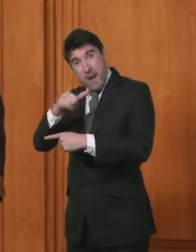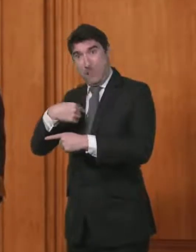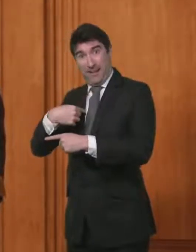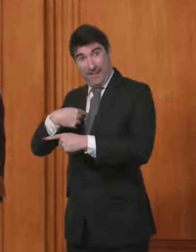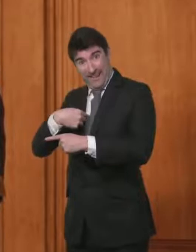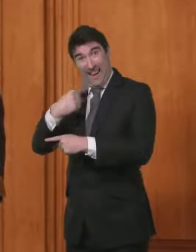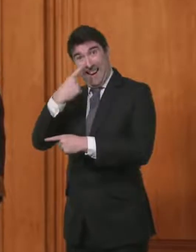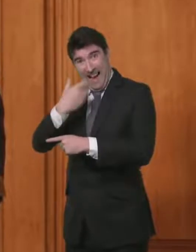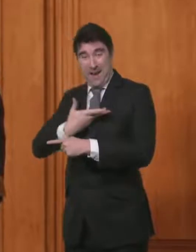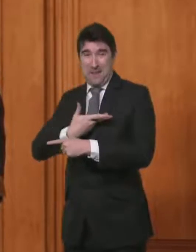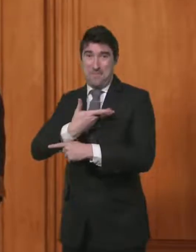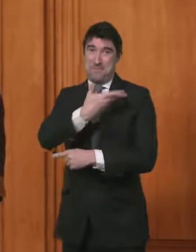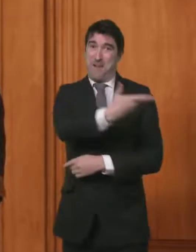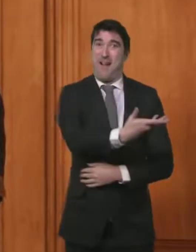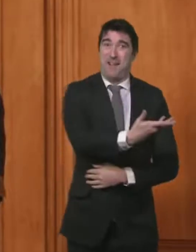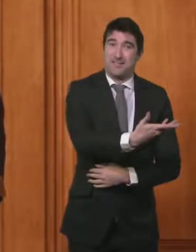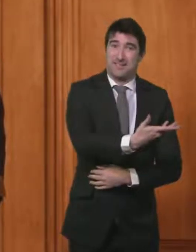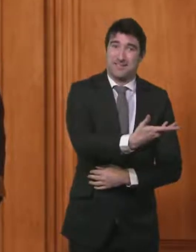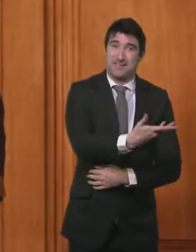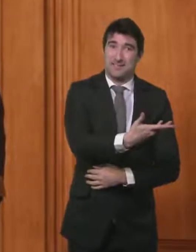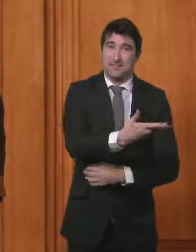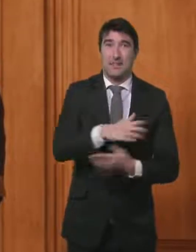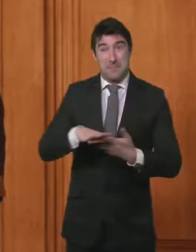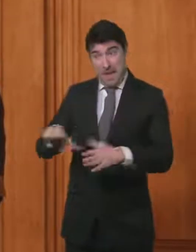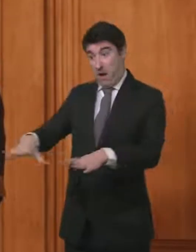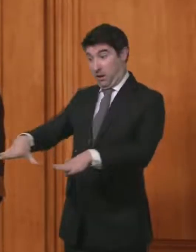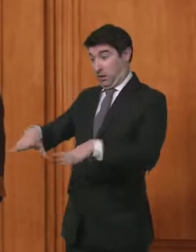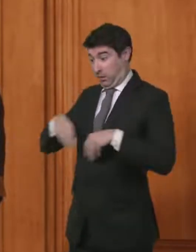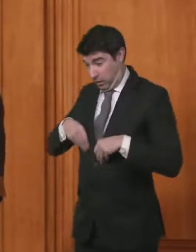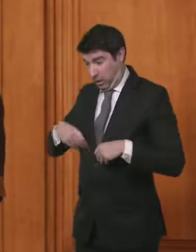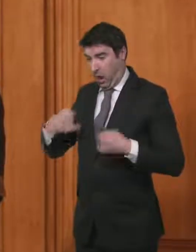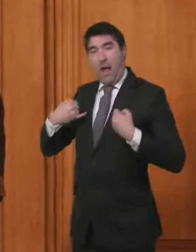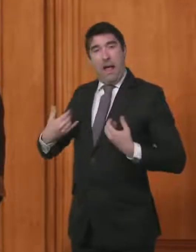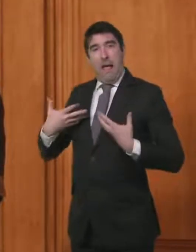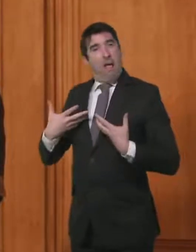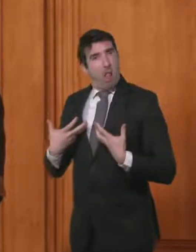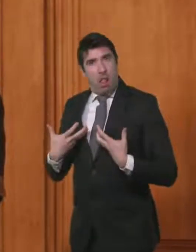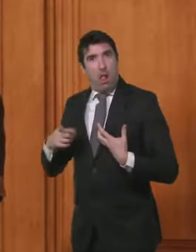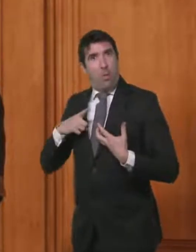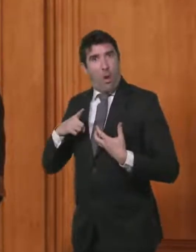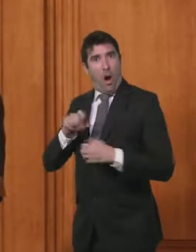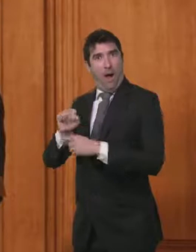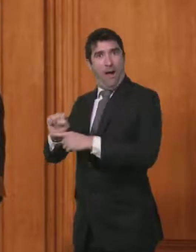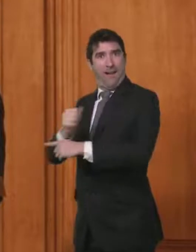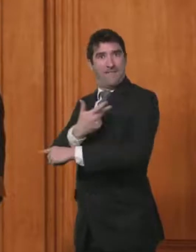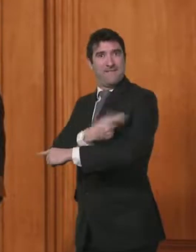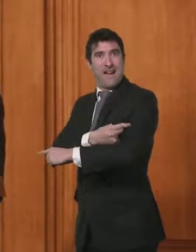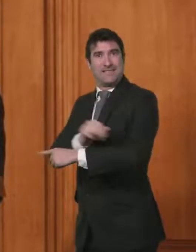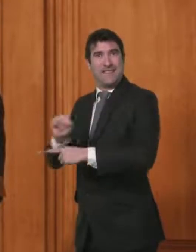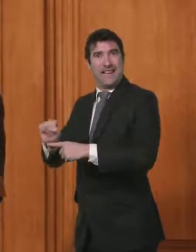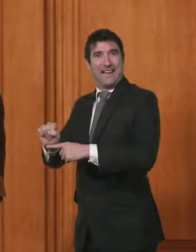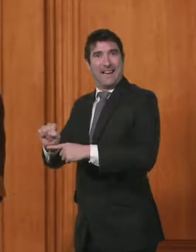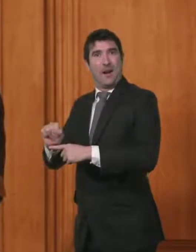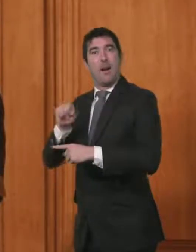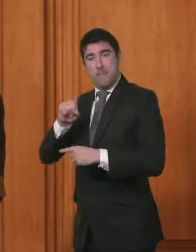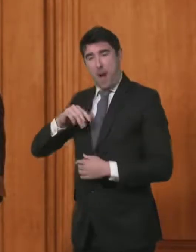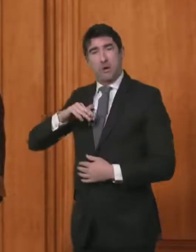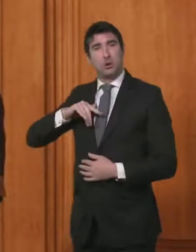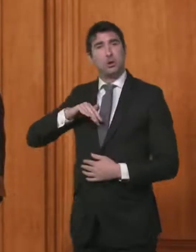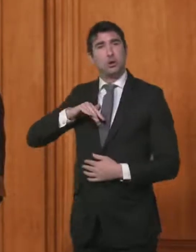will be looking at that. Public Health England have their finger on the pulse on this one through the Siren study, in